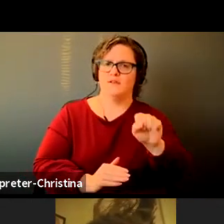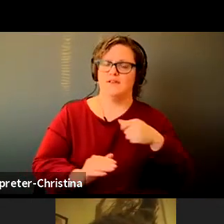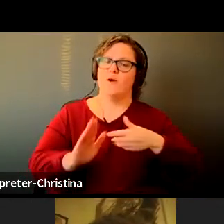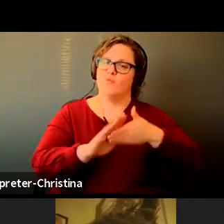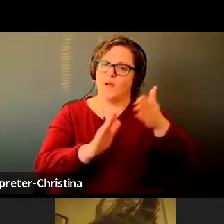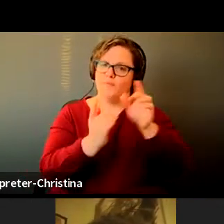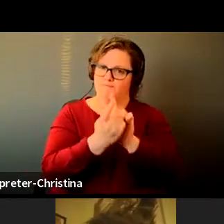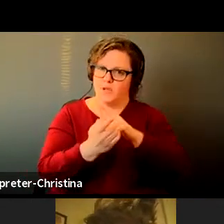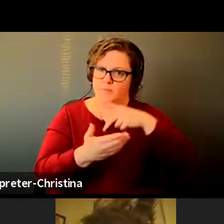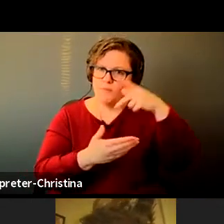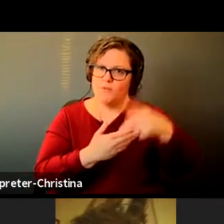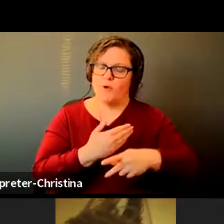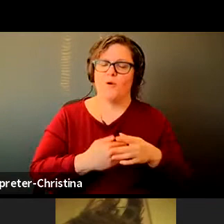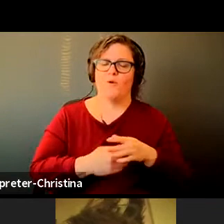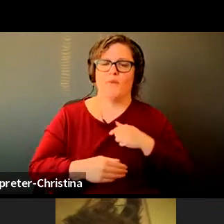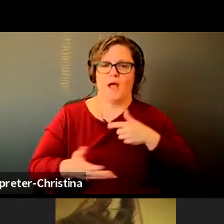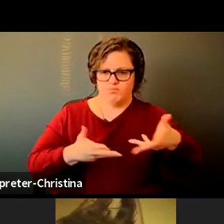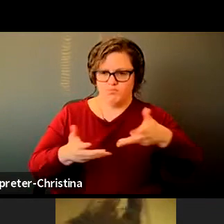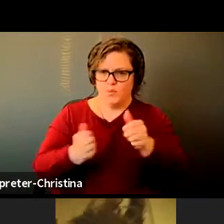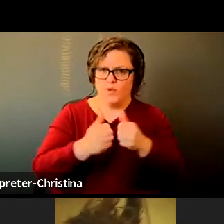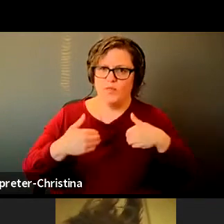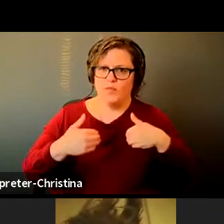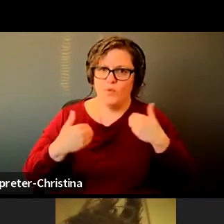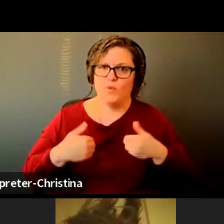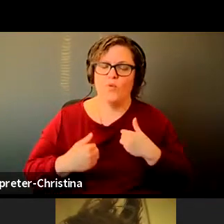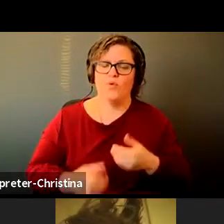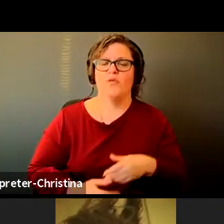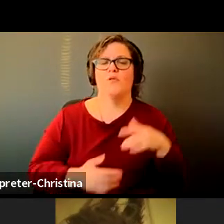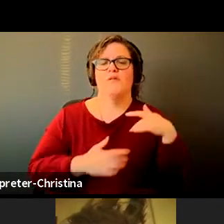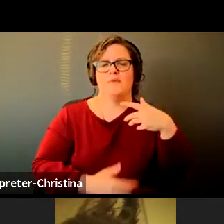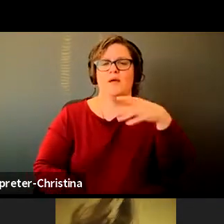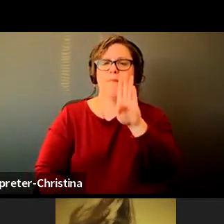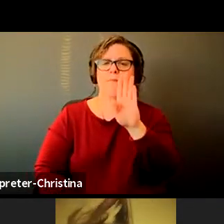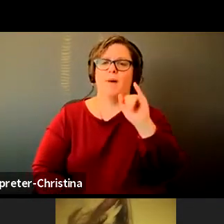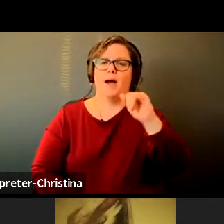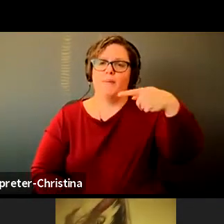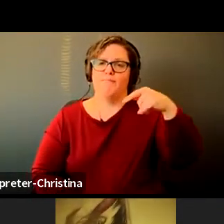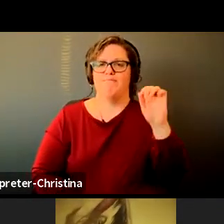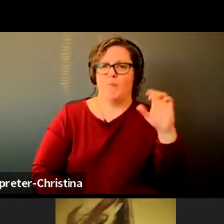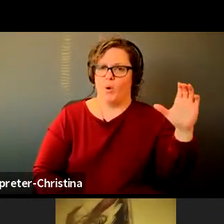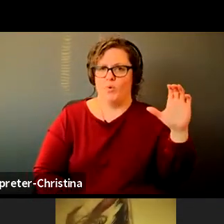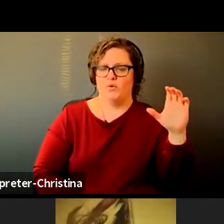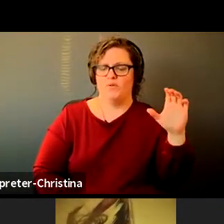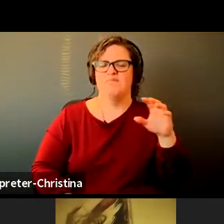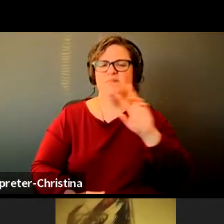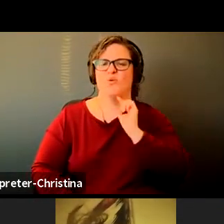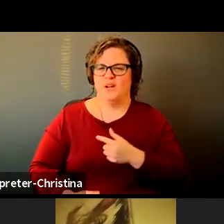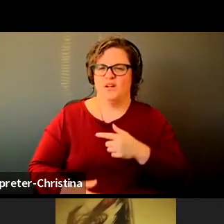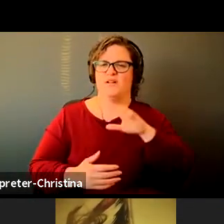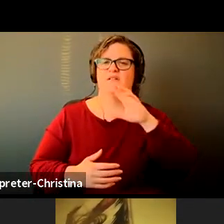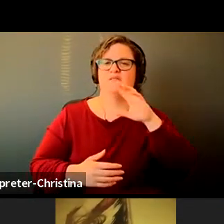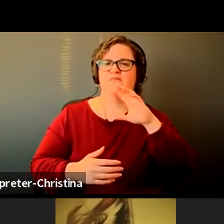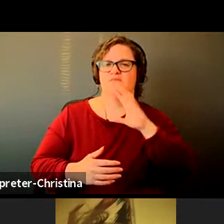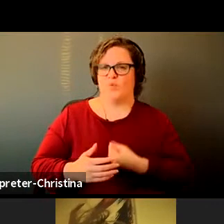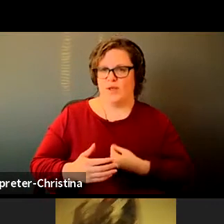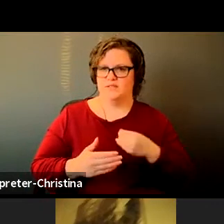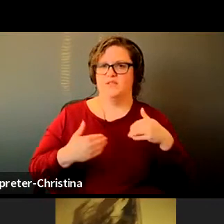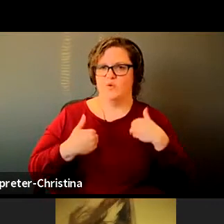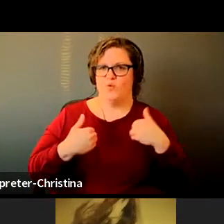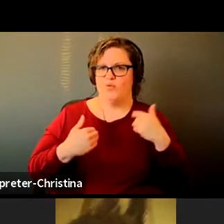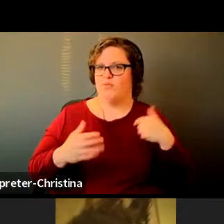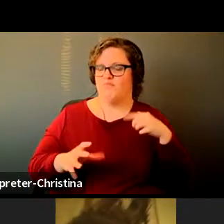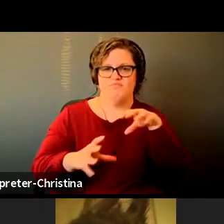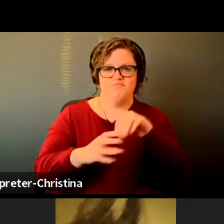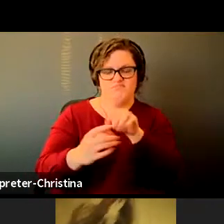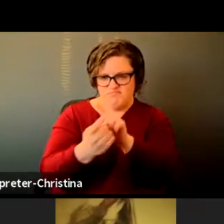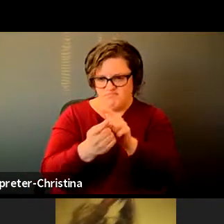a lot with youth, and typically BIPOC, queer, trans youth a lot. And I've been doing that for like more than a decade now.